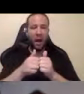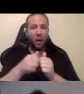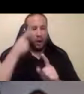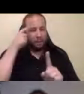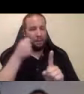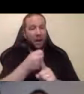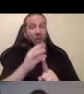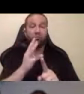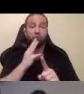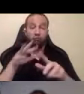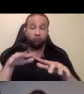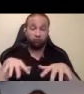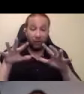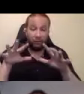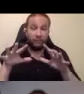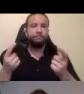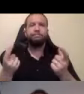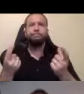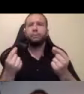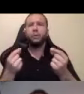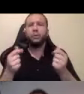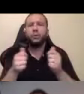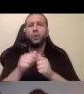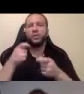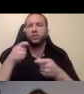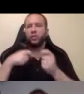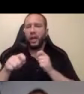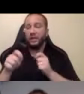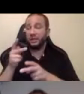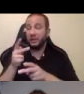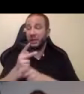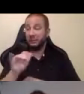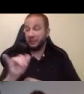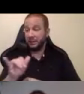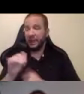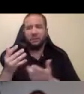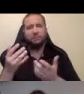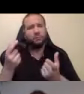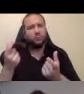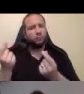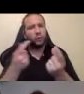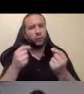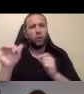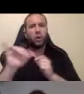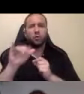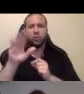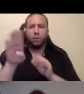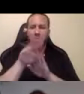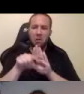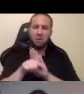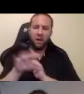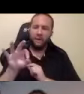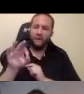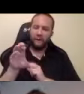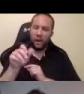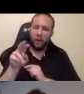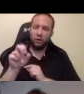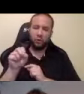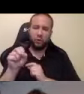flooding, what you want to see change and stay the same. We also want to know what factors you think are